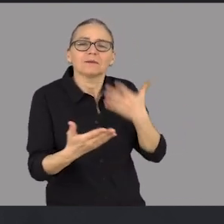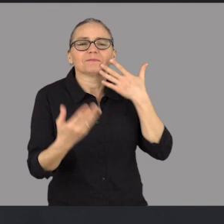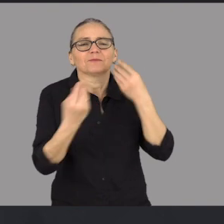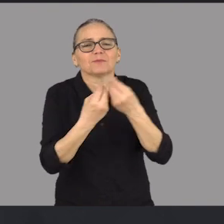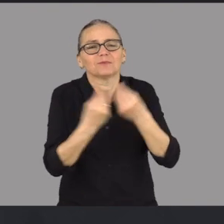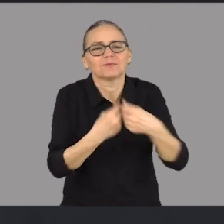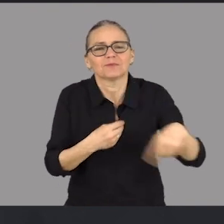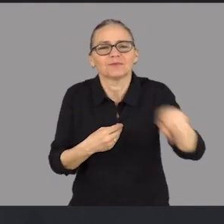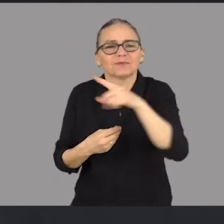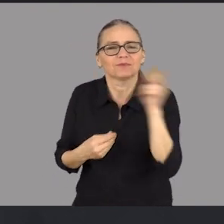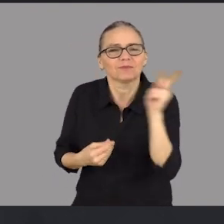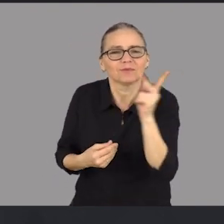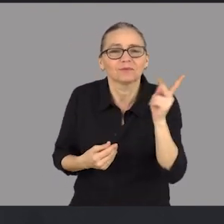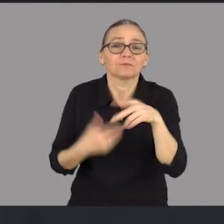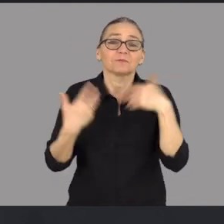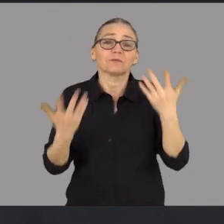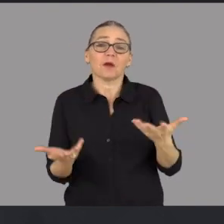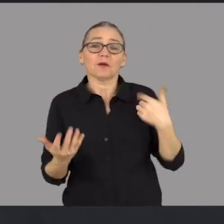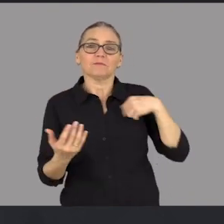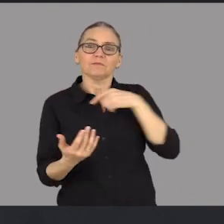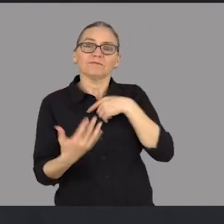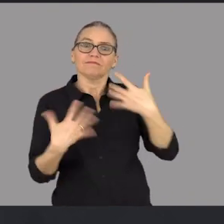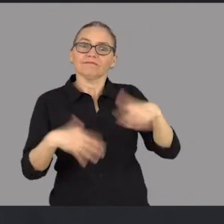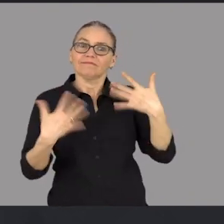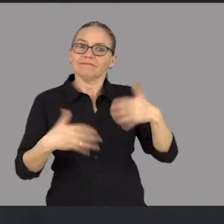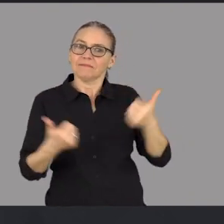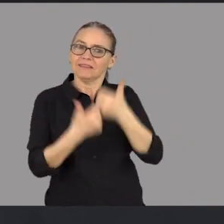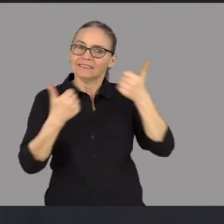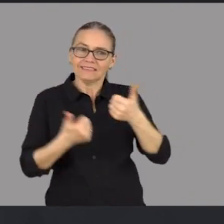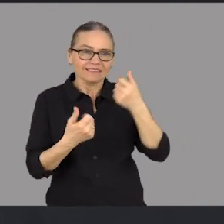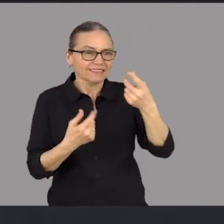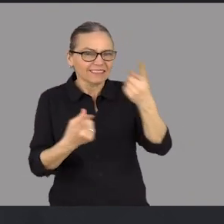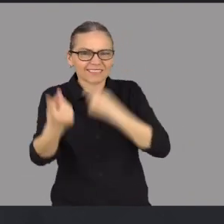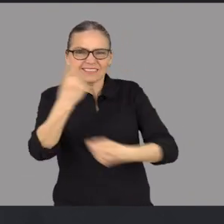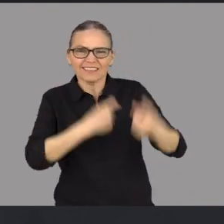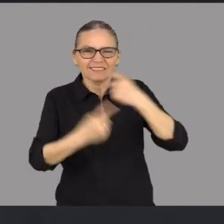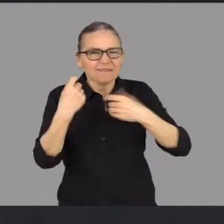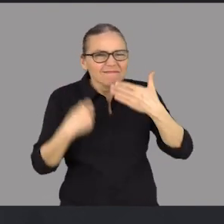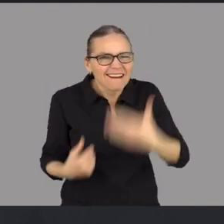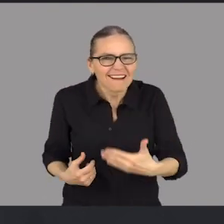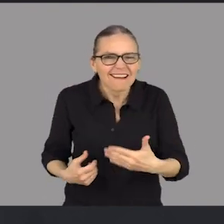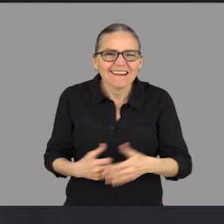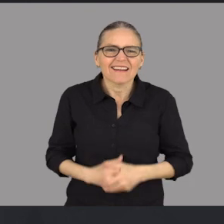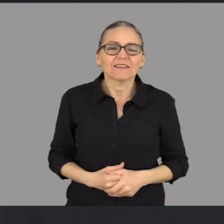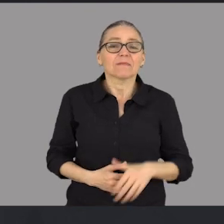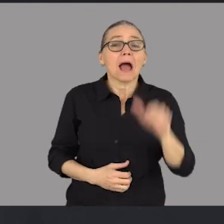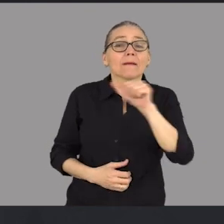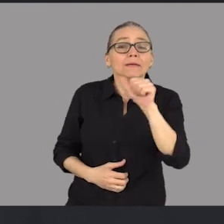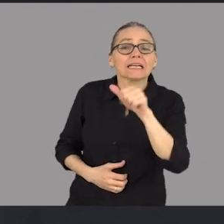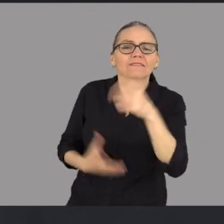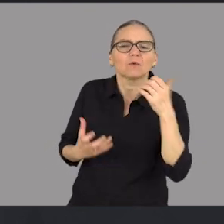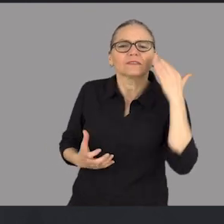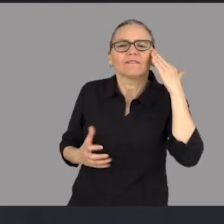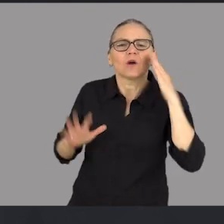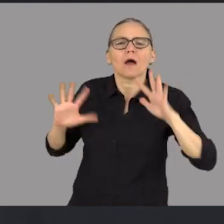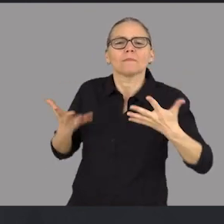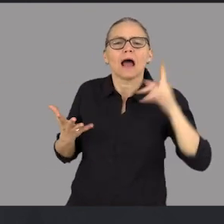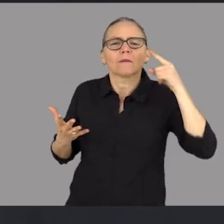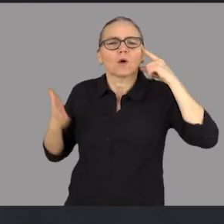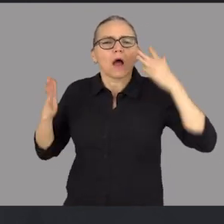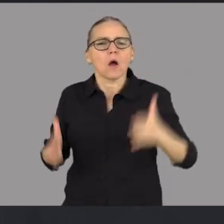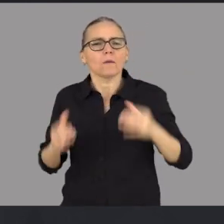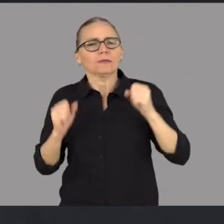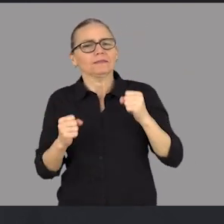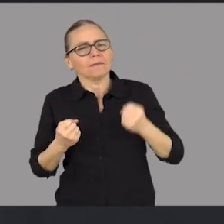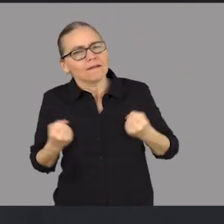So I would suggest that. Thank you both so much. So we'll get lots of great questions coming